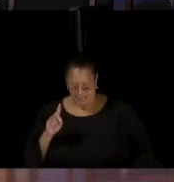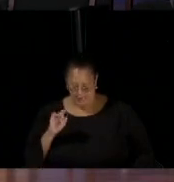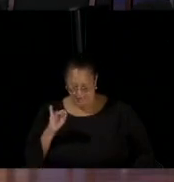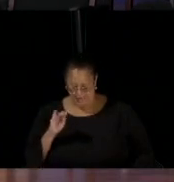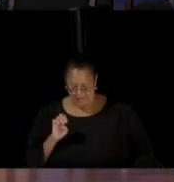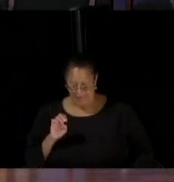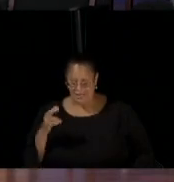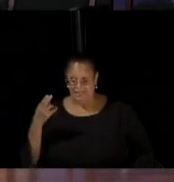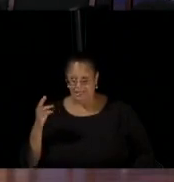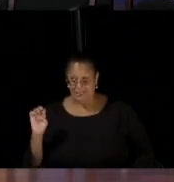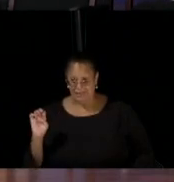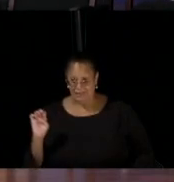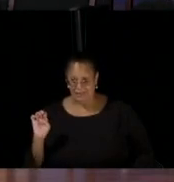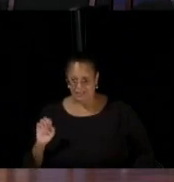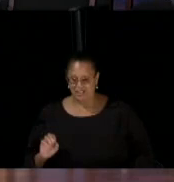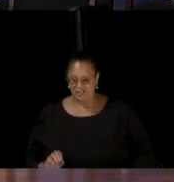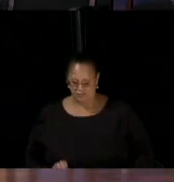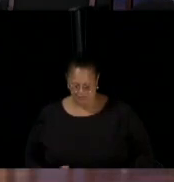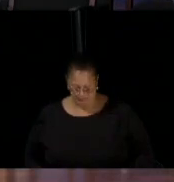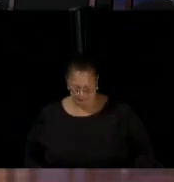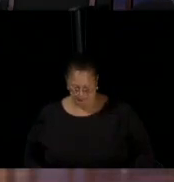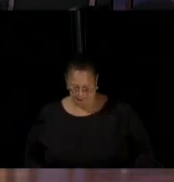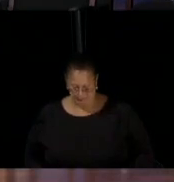Eddie Hee.